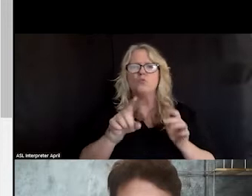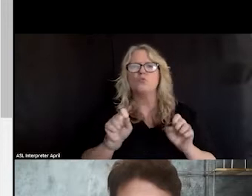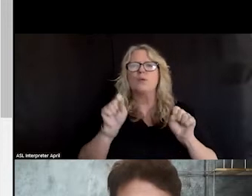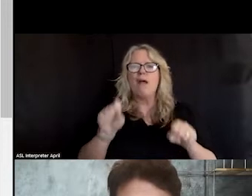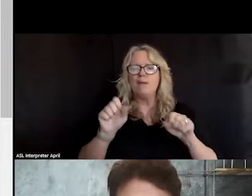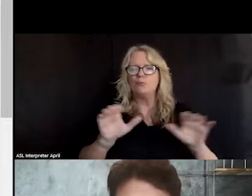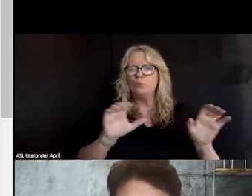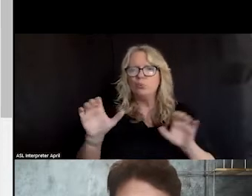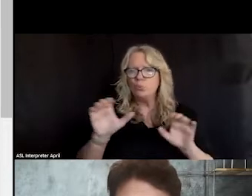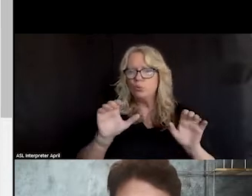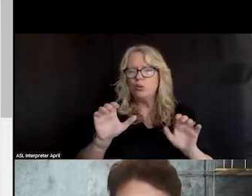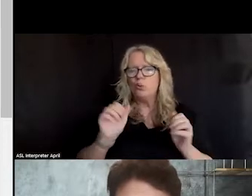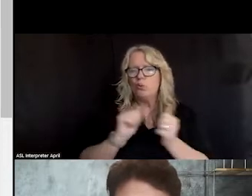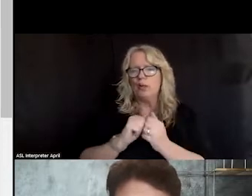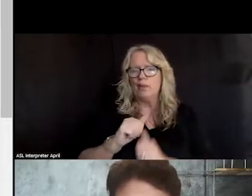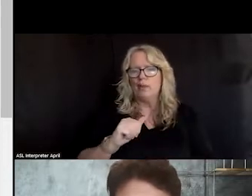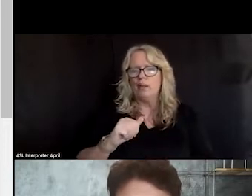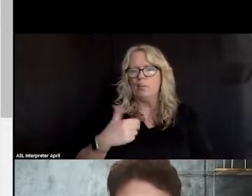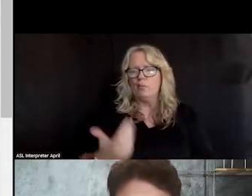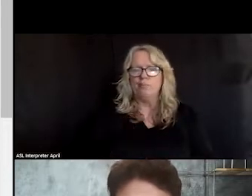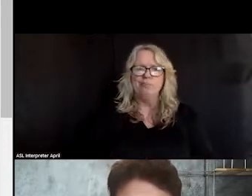with, let's say,